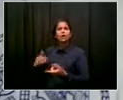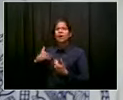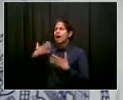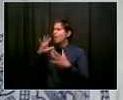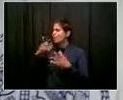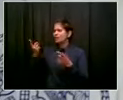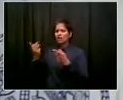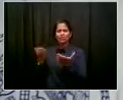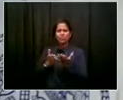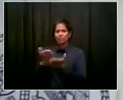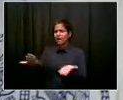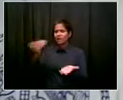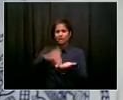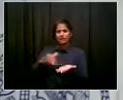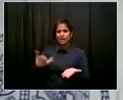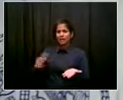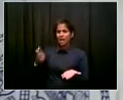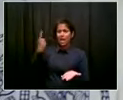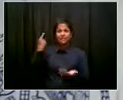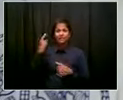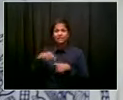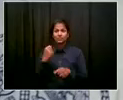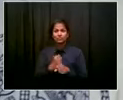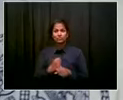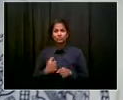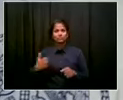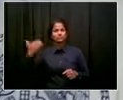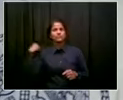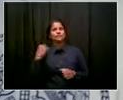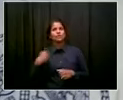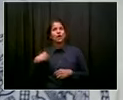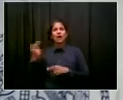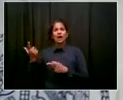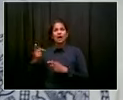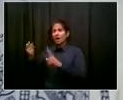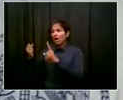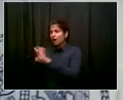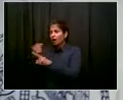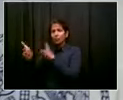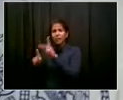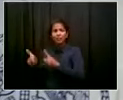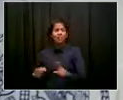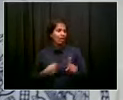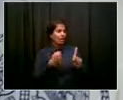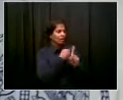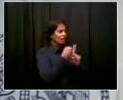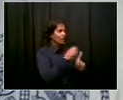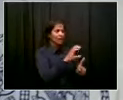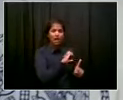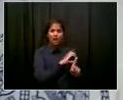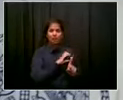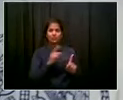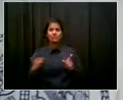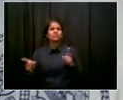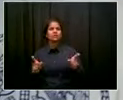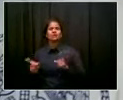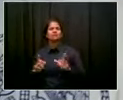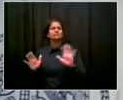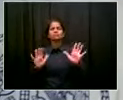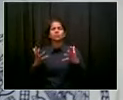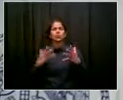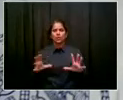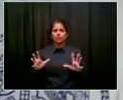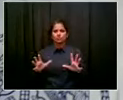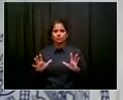in uniform or police precinct we weren't going to have any of that here we were going to have peace we were going to have the ability to move forward out of this